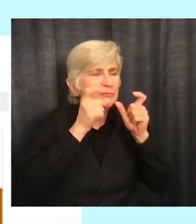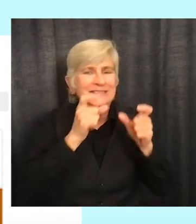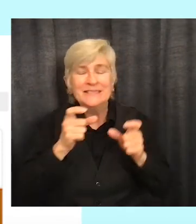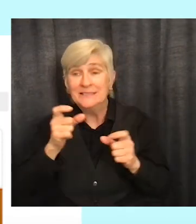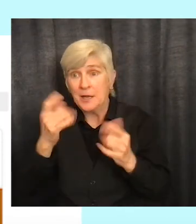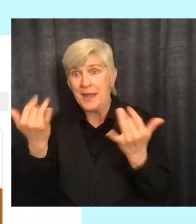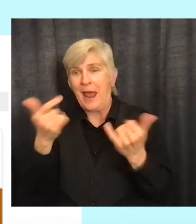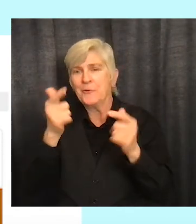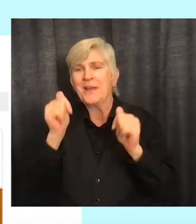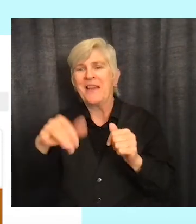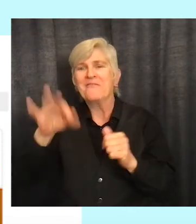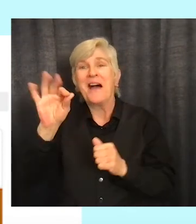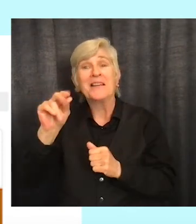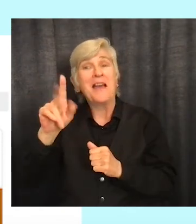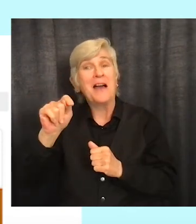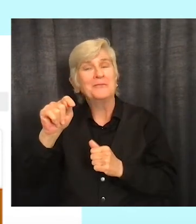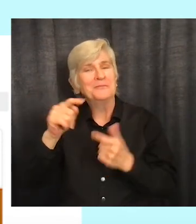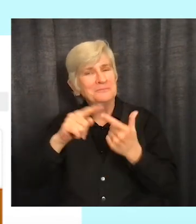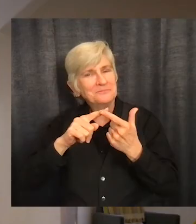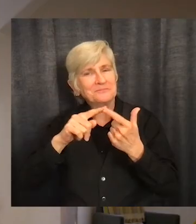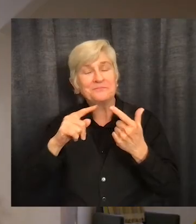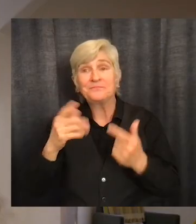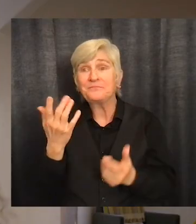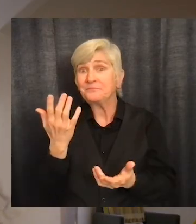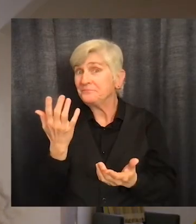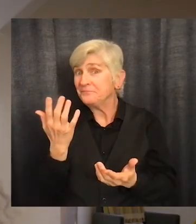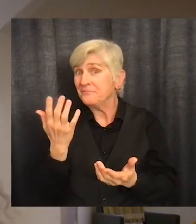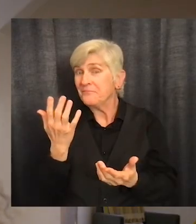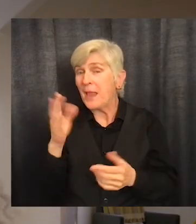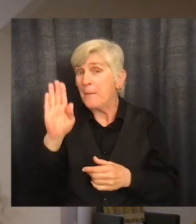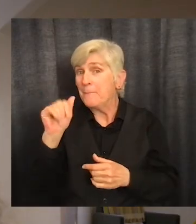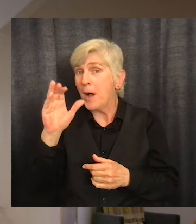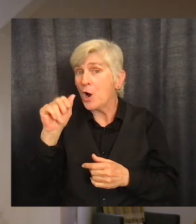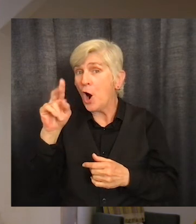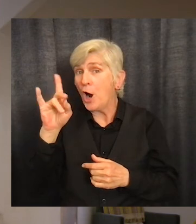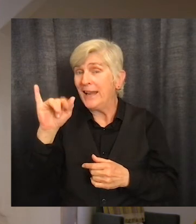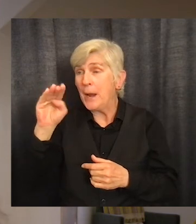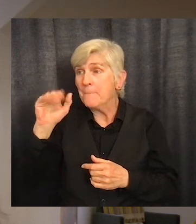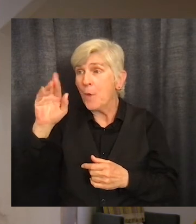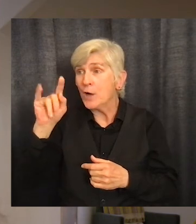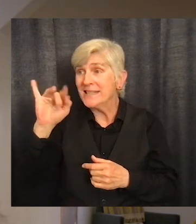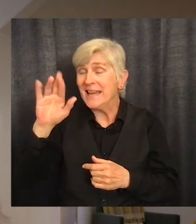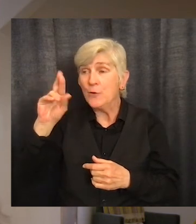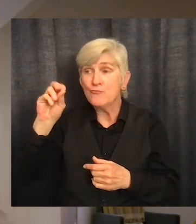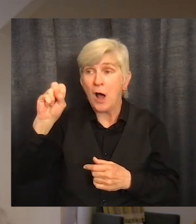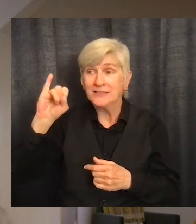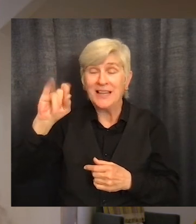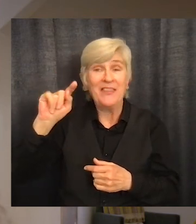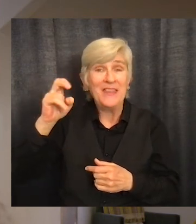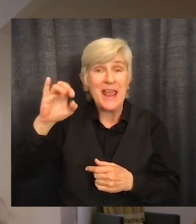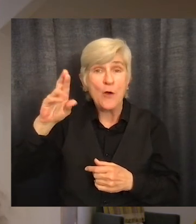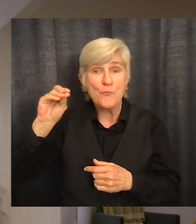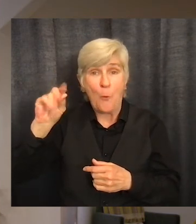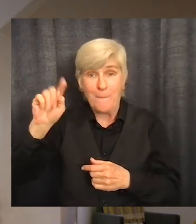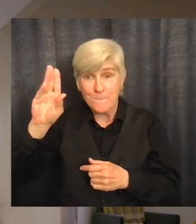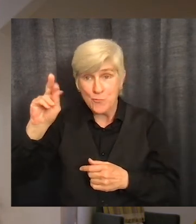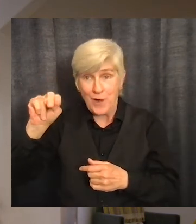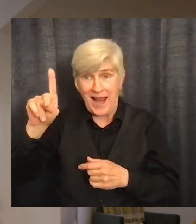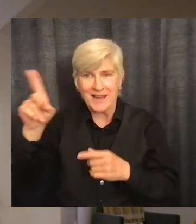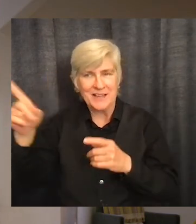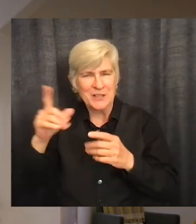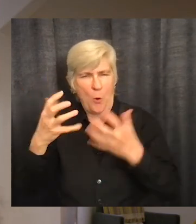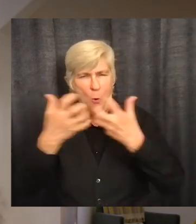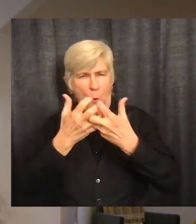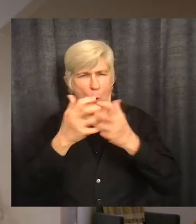cocktails? Well, now you'll be able to find out. In fact, Bacardi's Martini and Rossi Fiero brand lean into